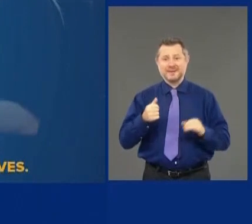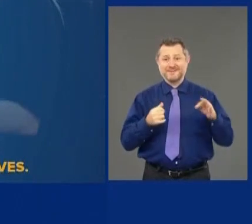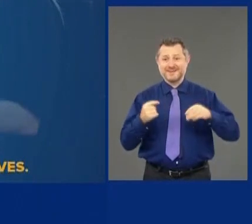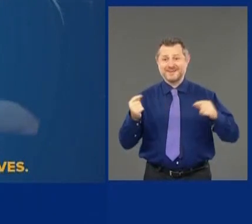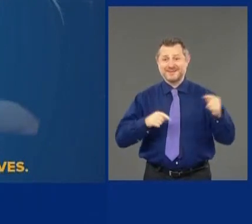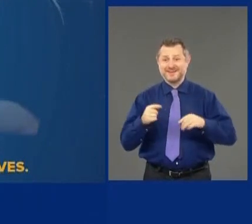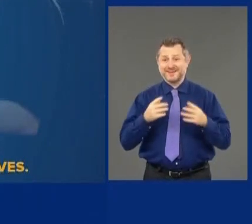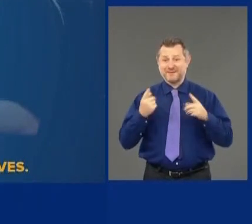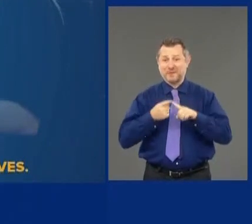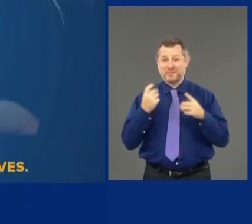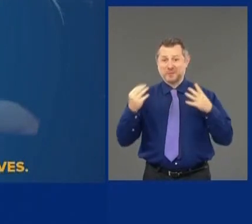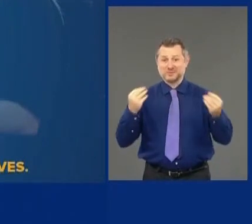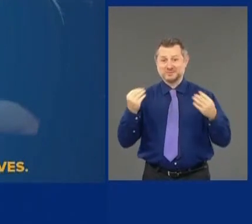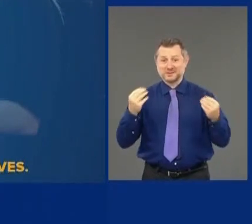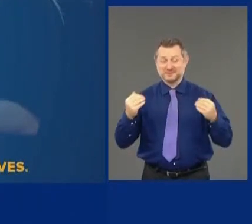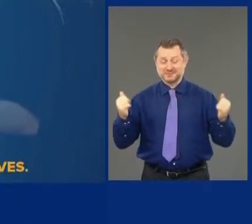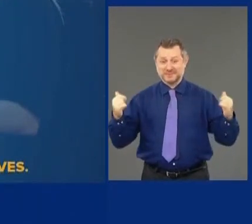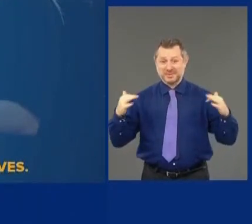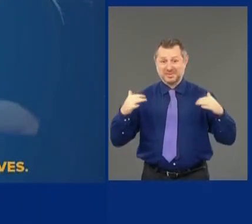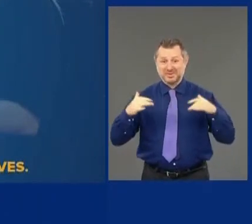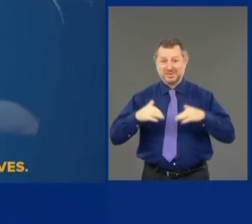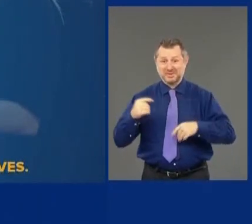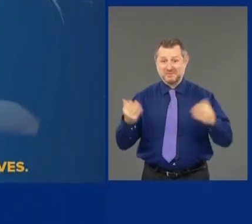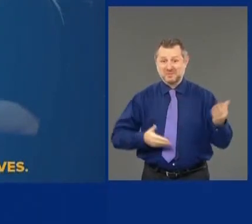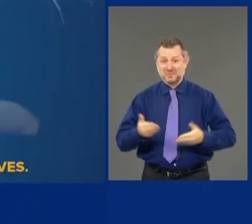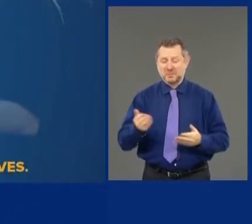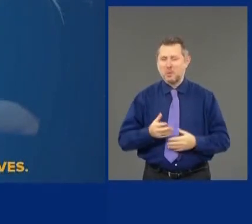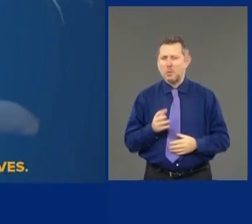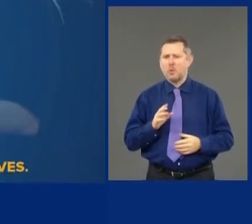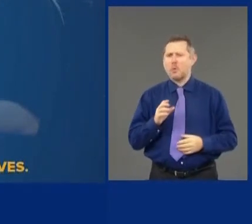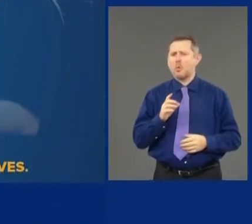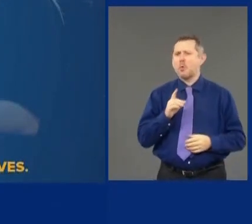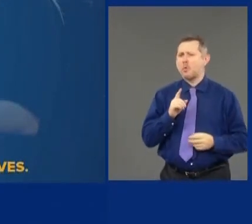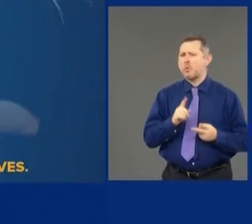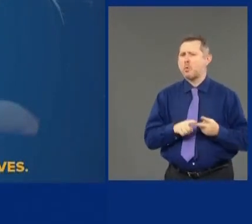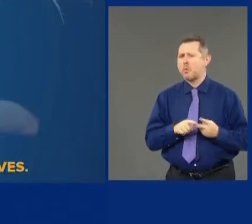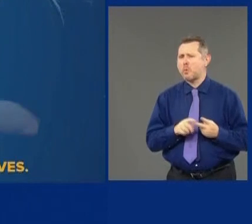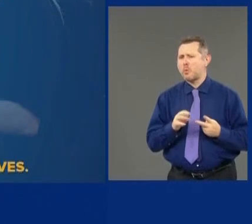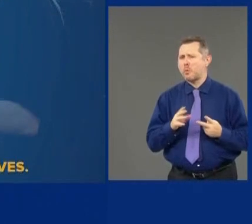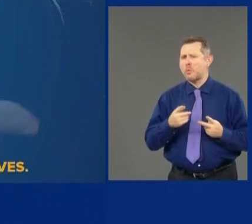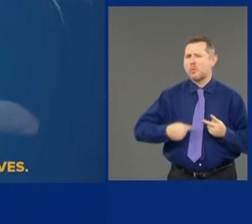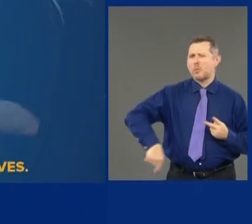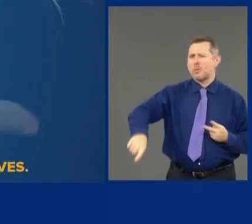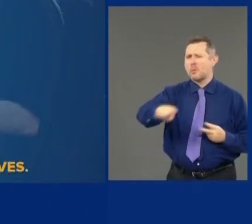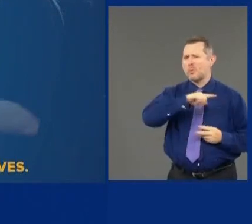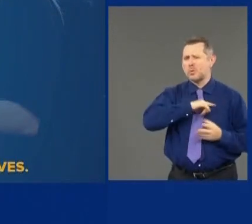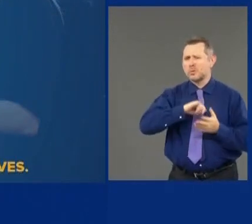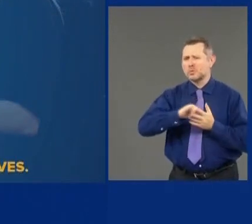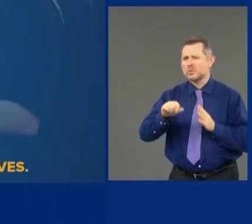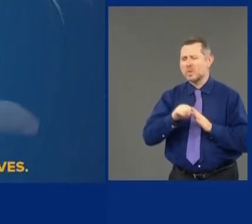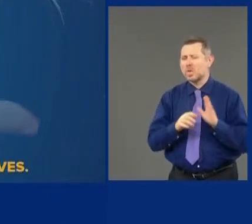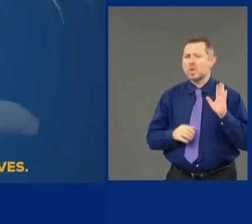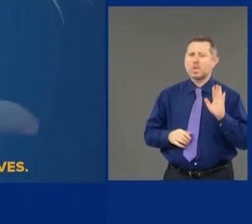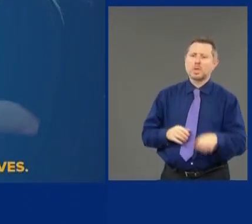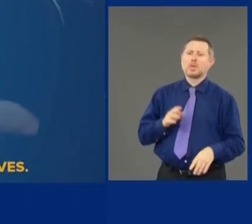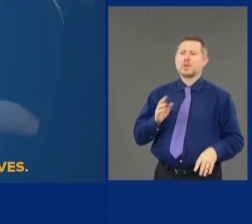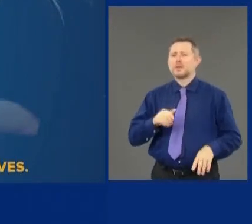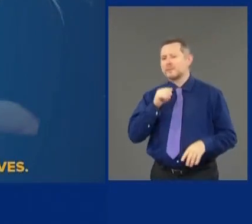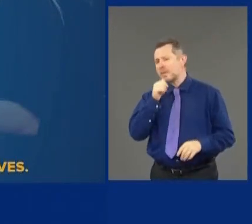outside. Or we start to get lack of discipline on the